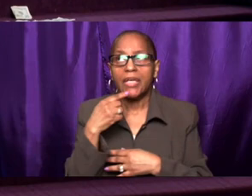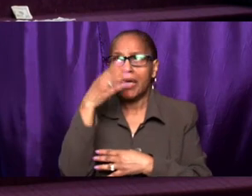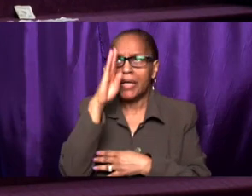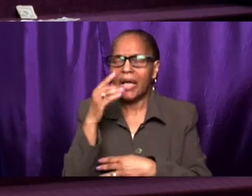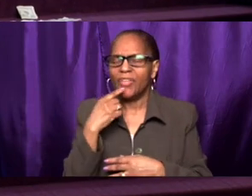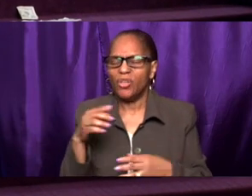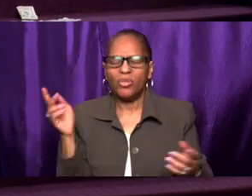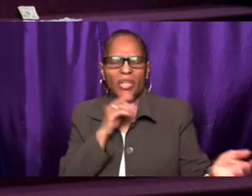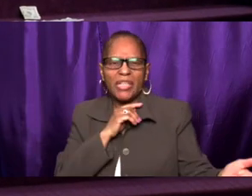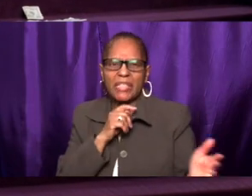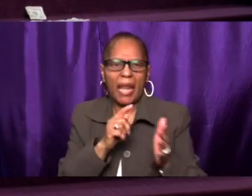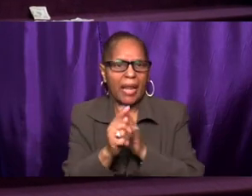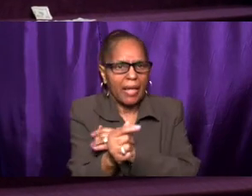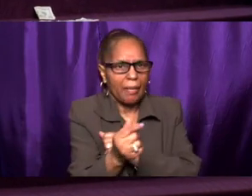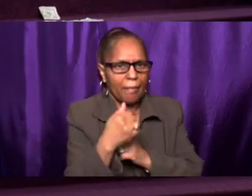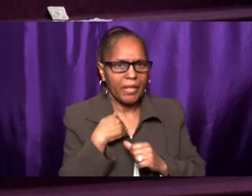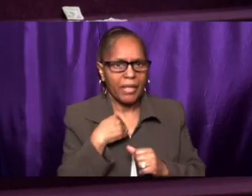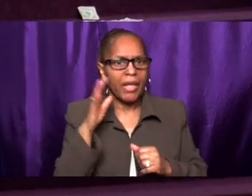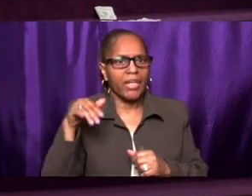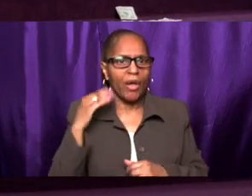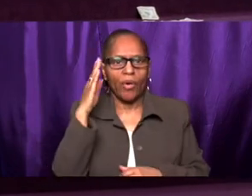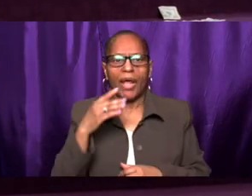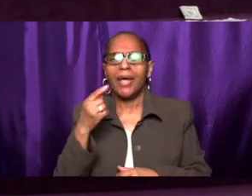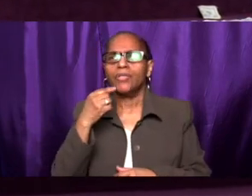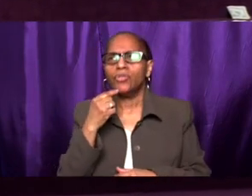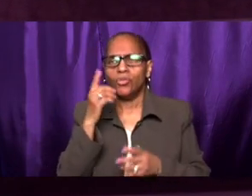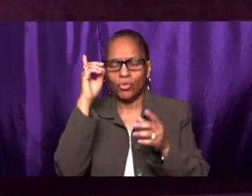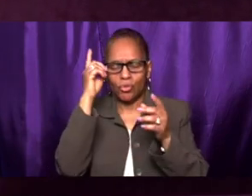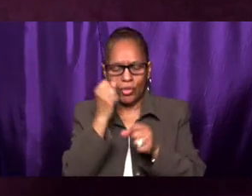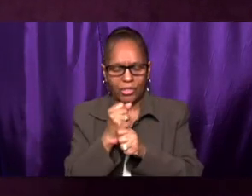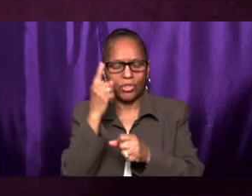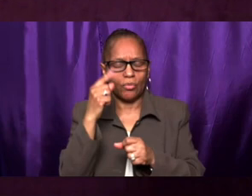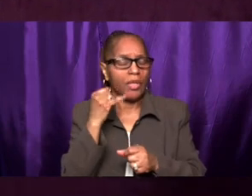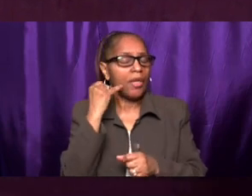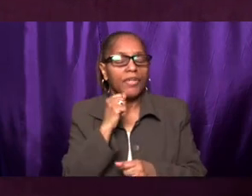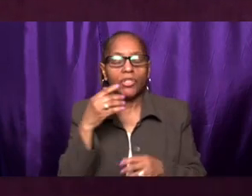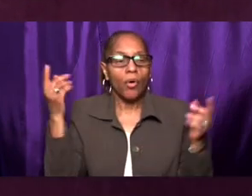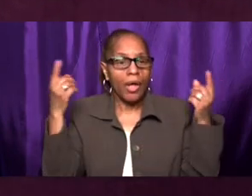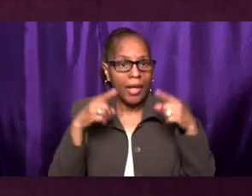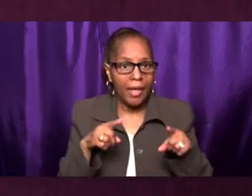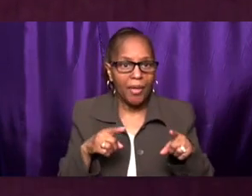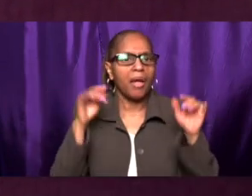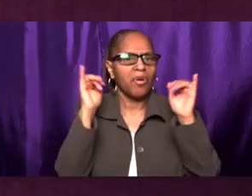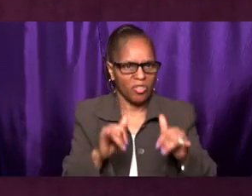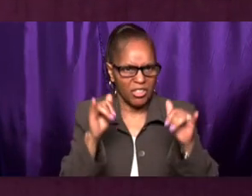though you slay me, yet will I trust you. If it don't happen, I'm going to stay there. If